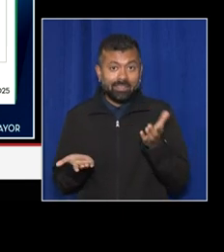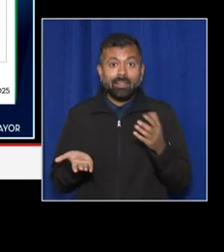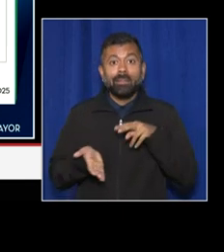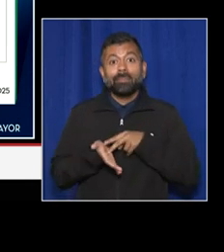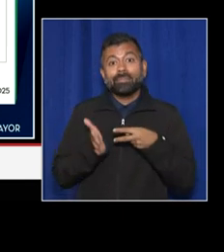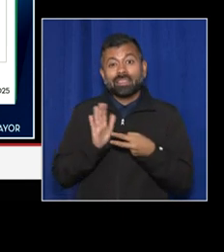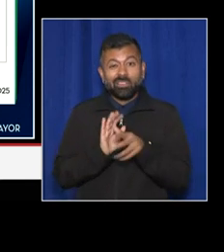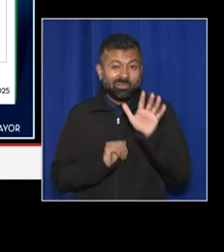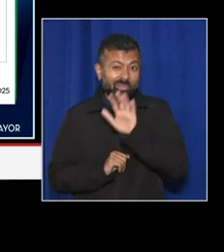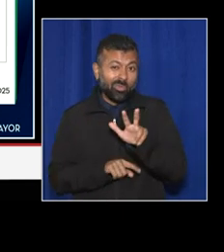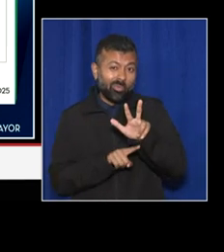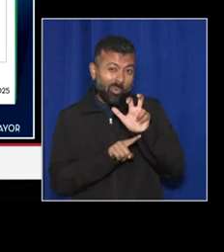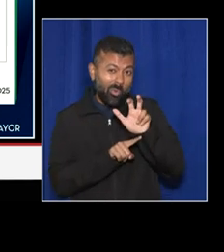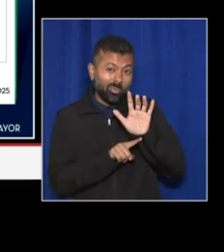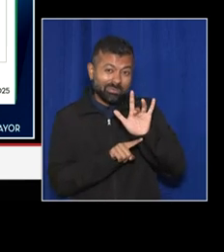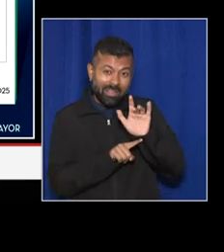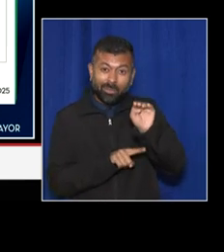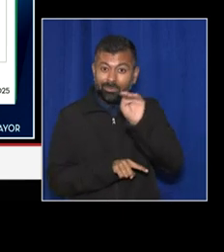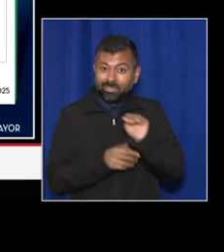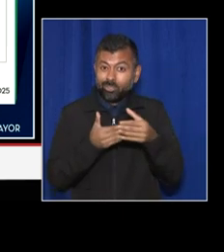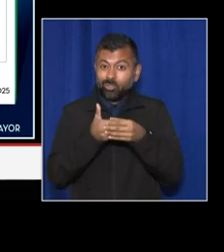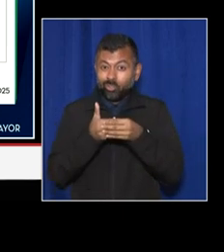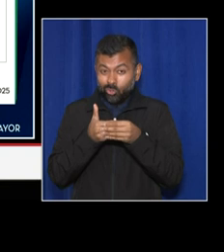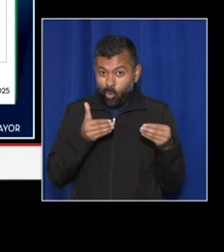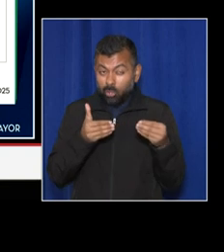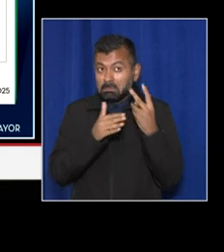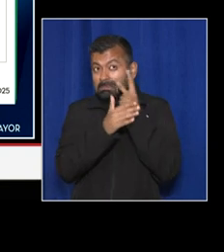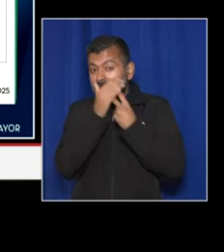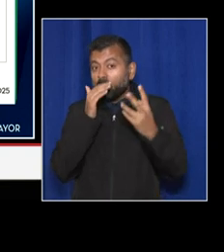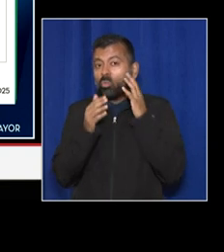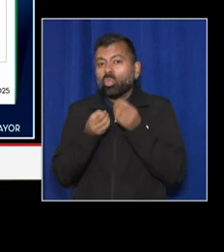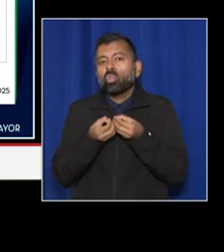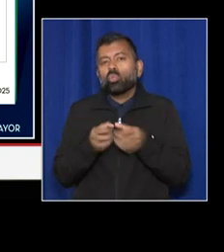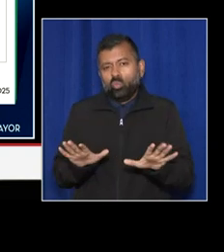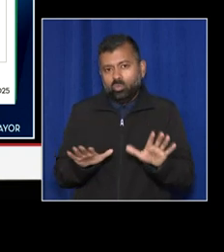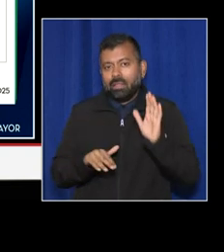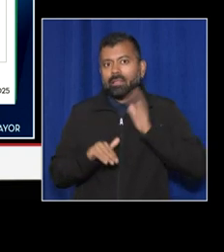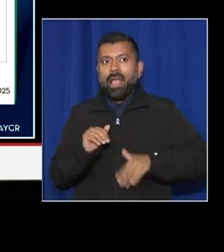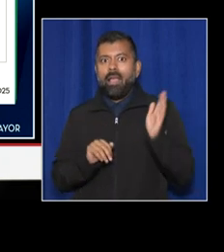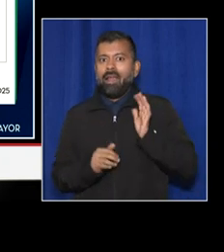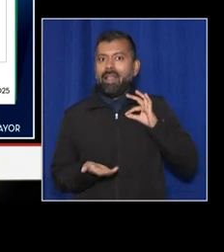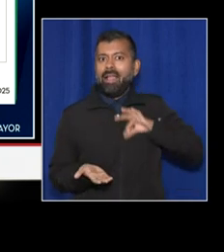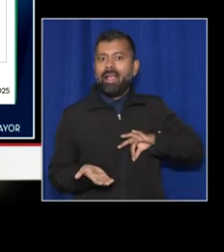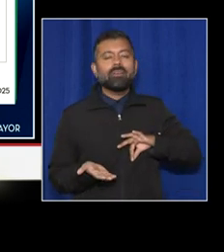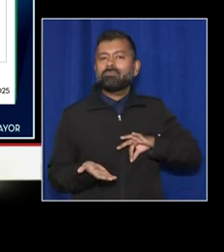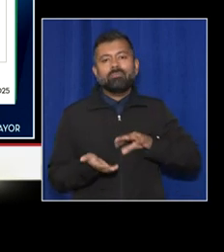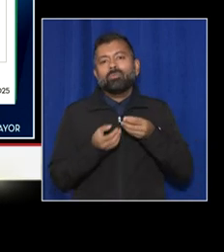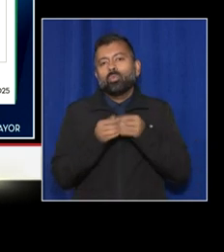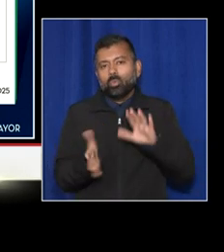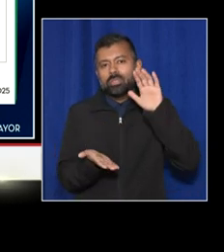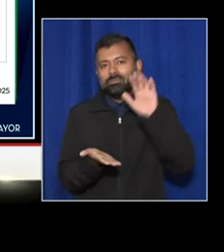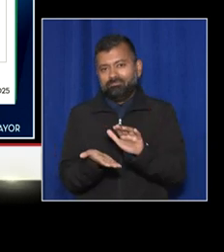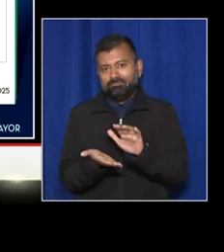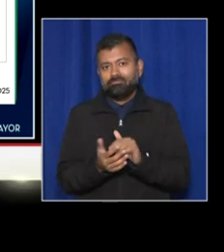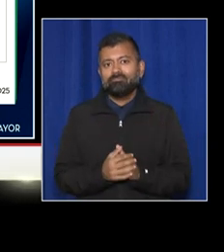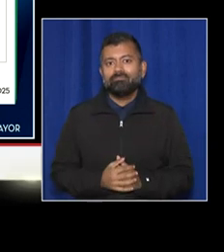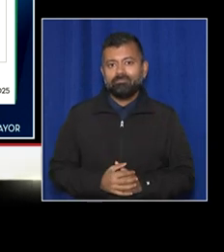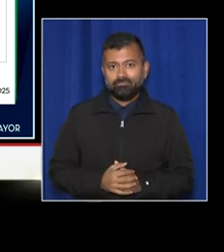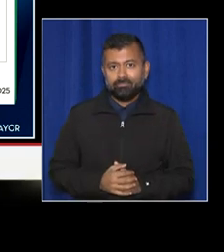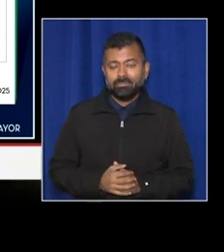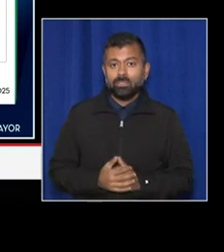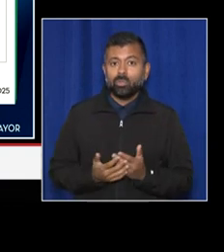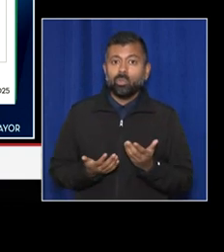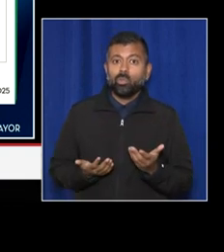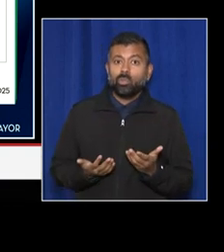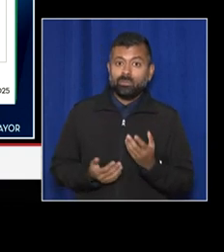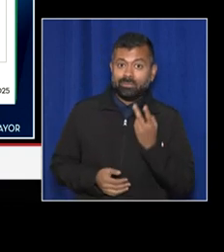less than what we thought we would have in December. Same is true in 27, except it gets a little worse,